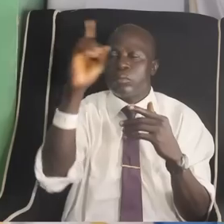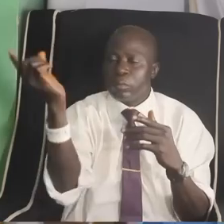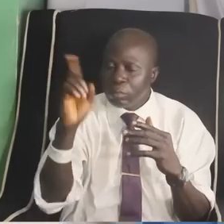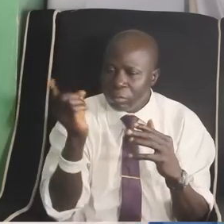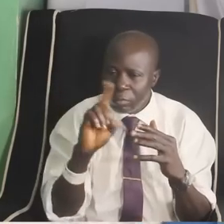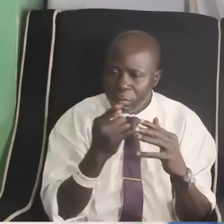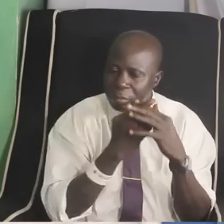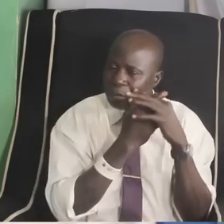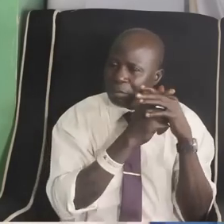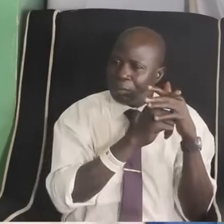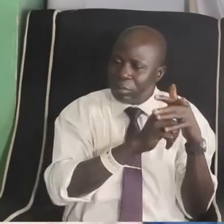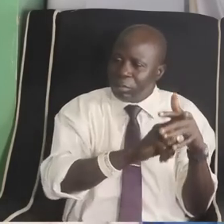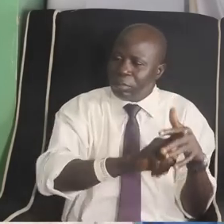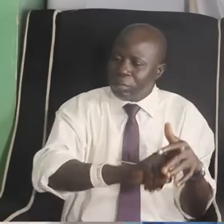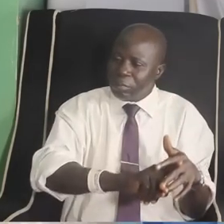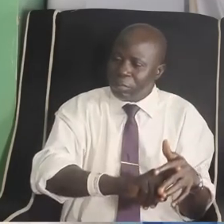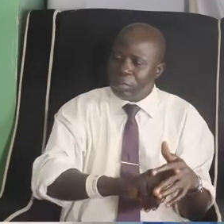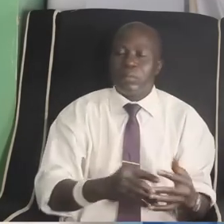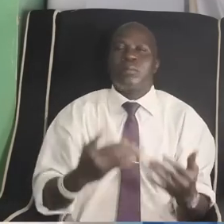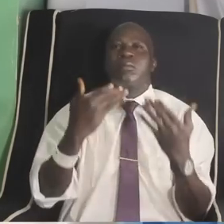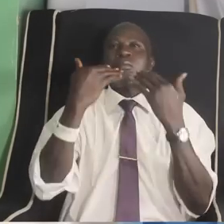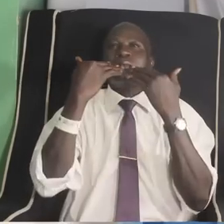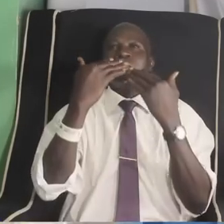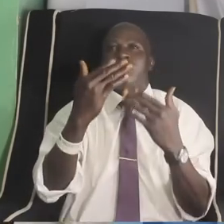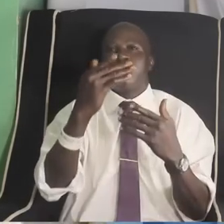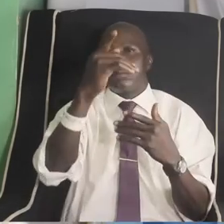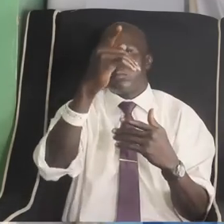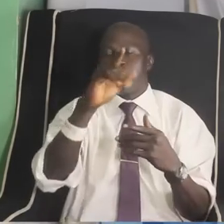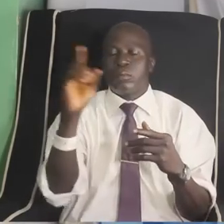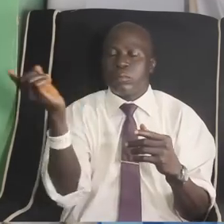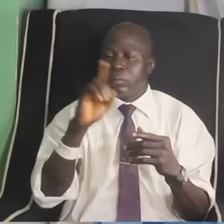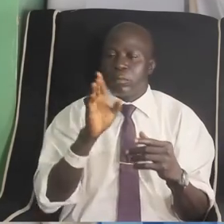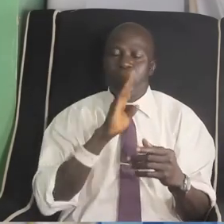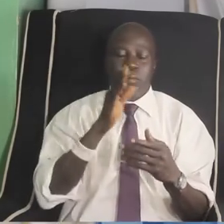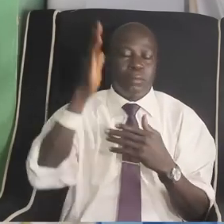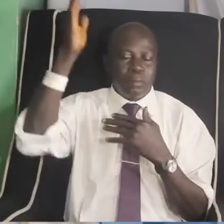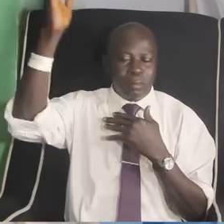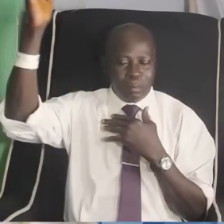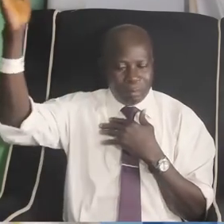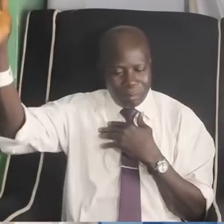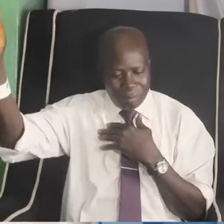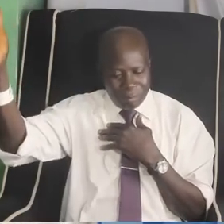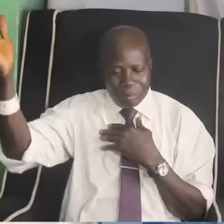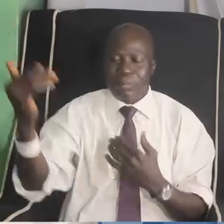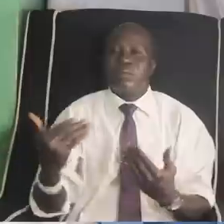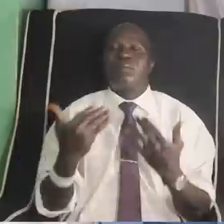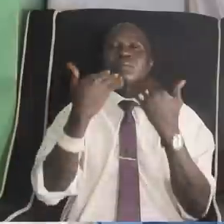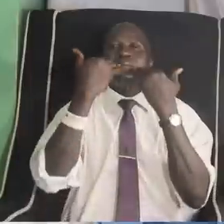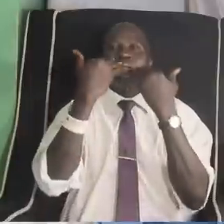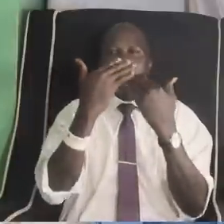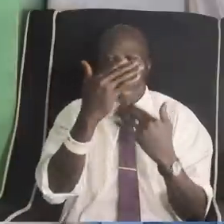Ese ibi te ti bere Ese ibi te ma de